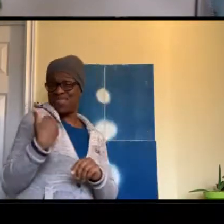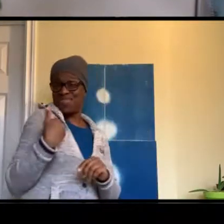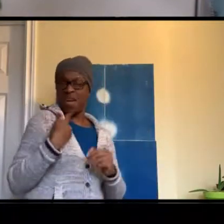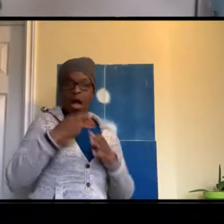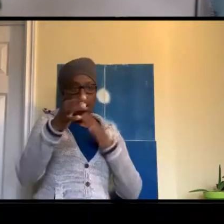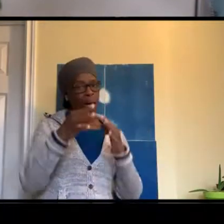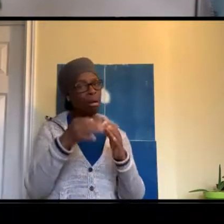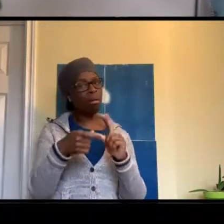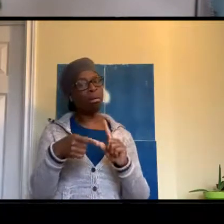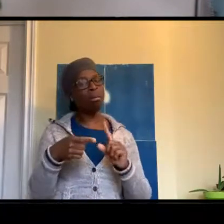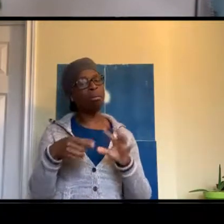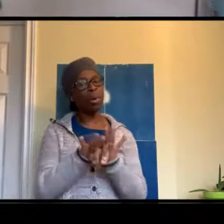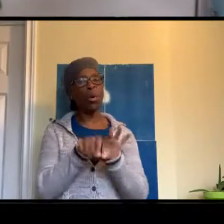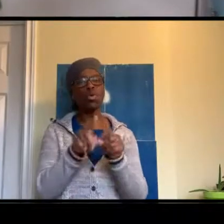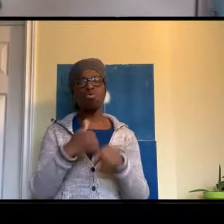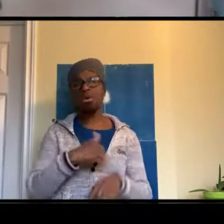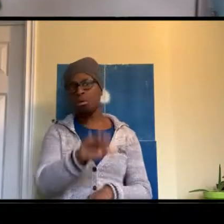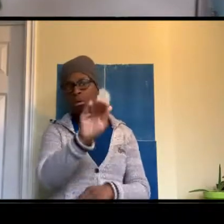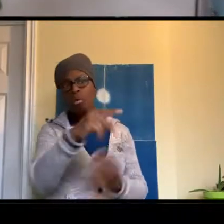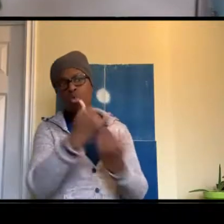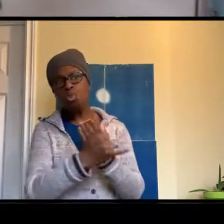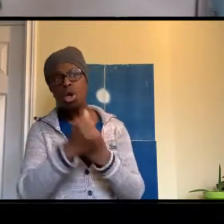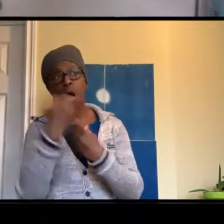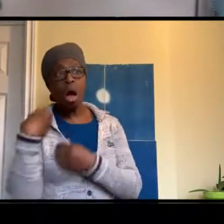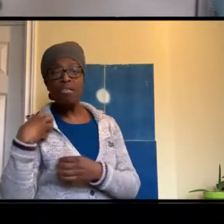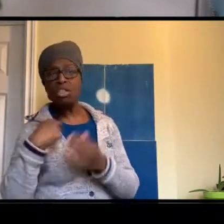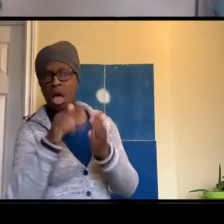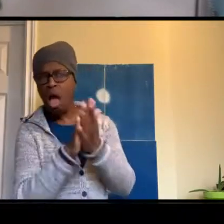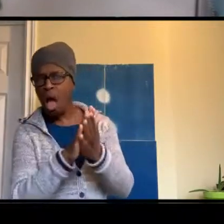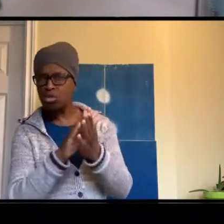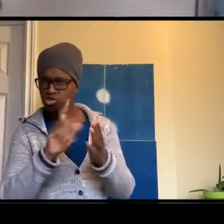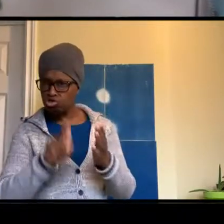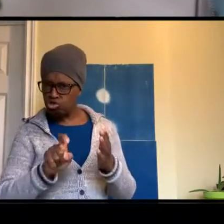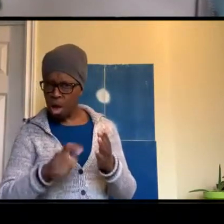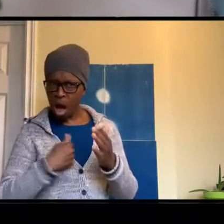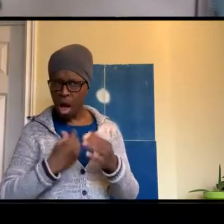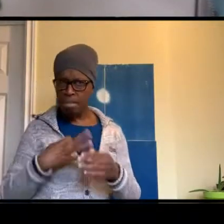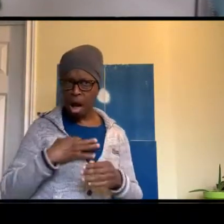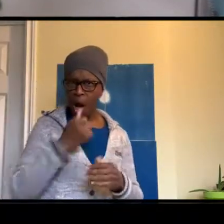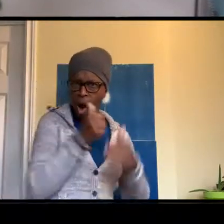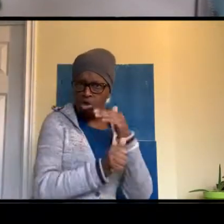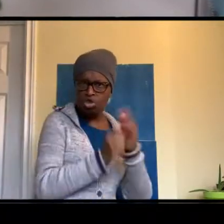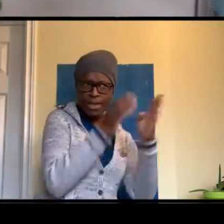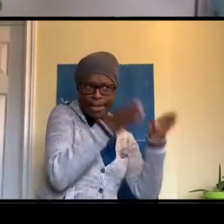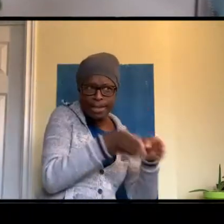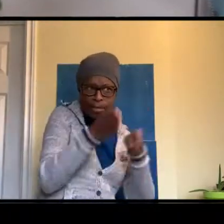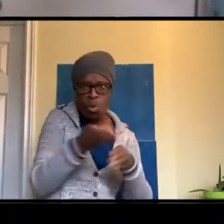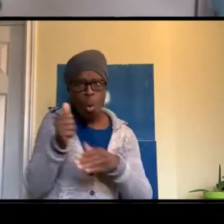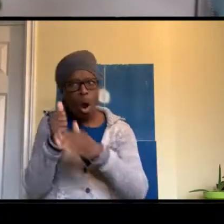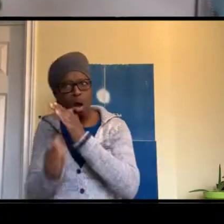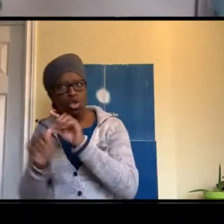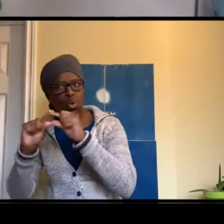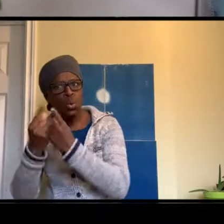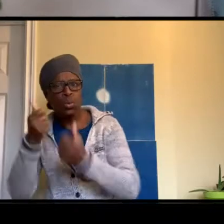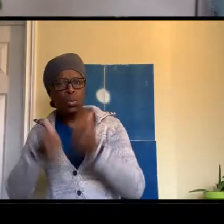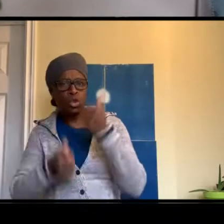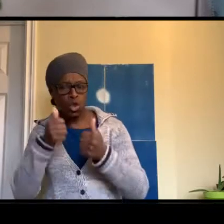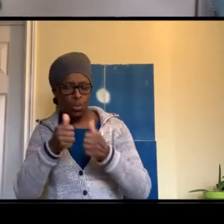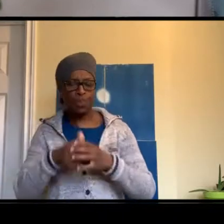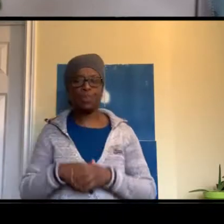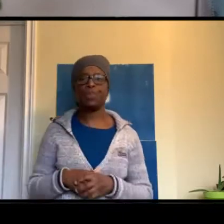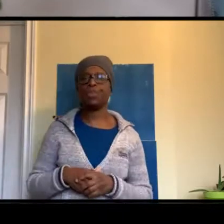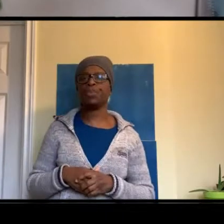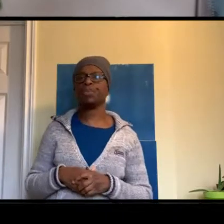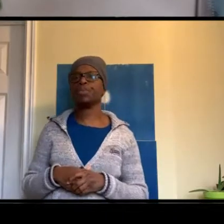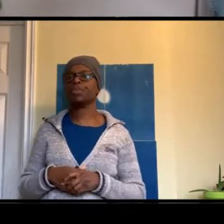under a different stream. So we're going to go over the criteria for the Arts Nova Scotia grant.